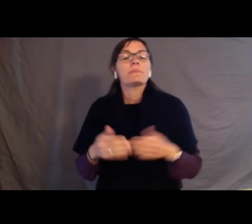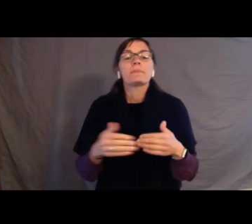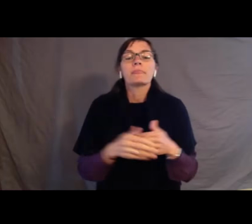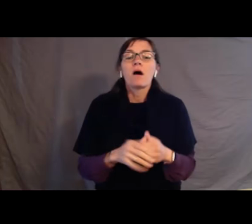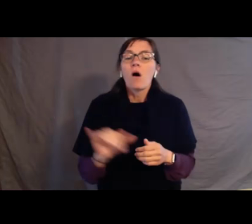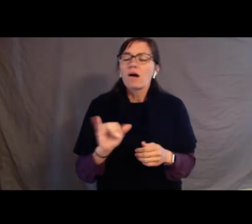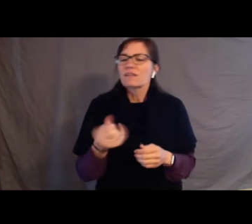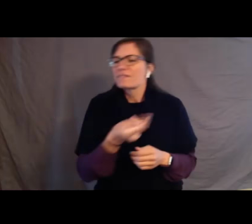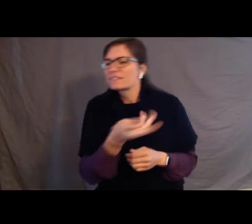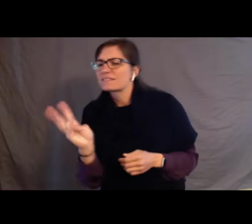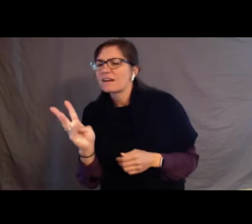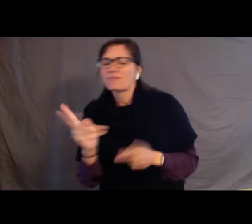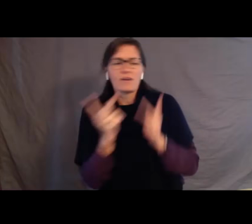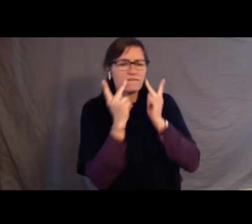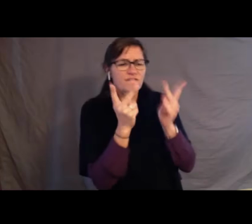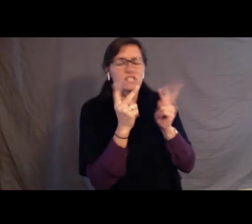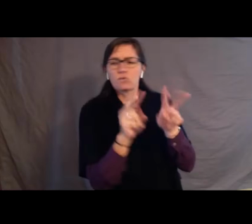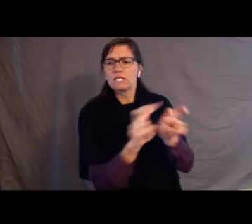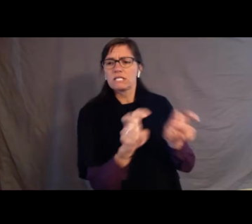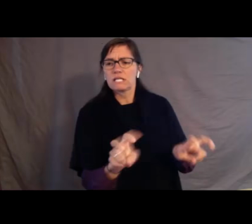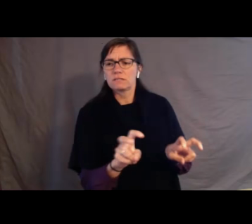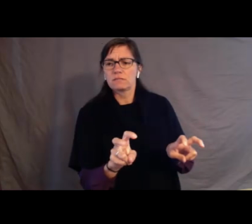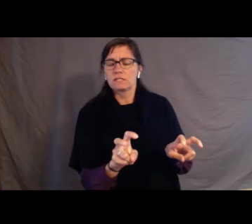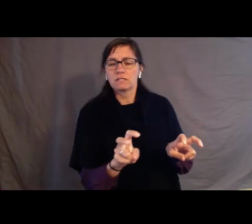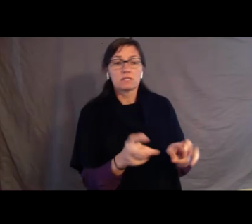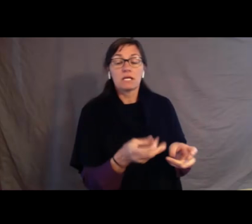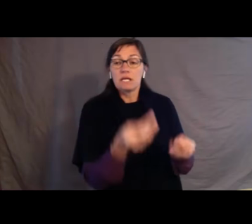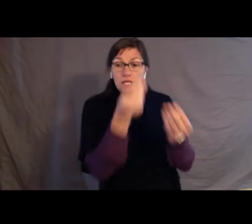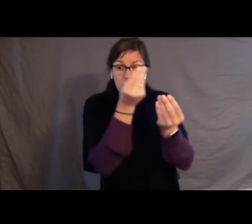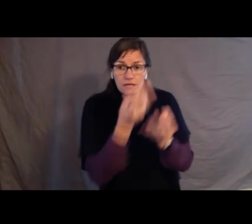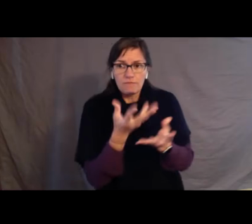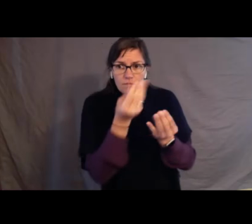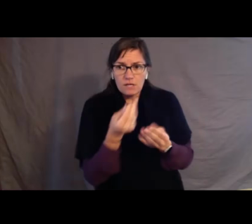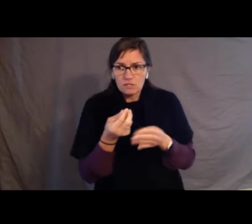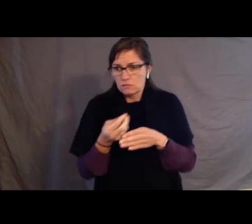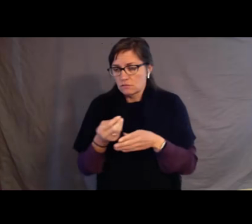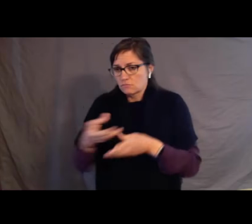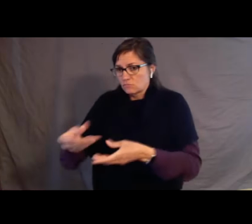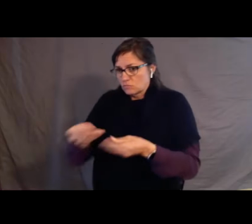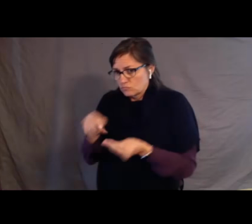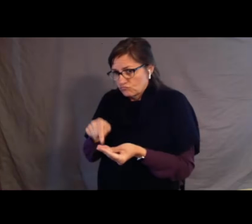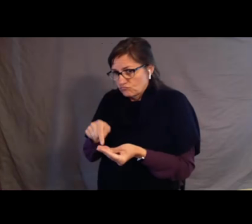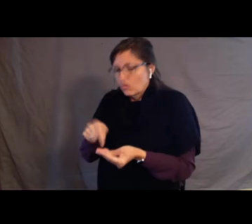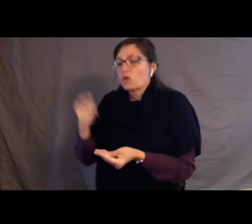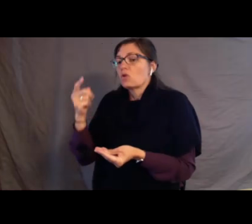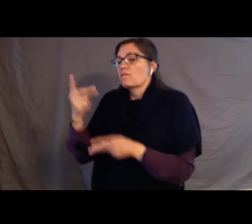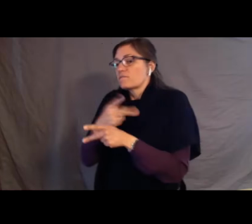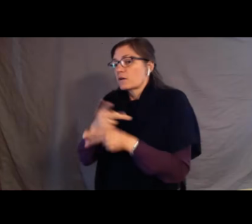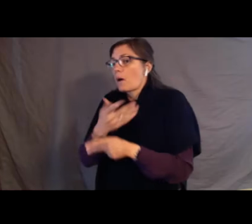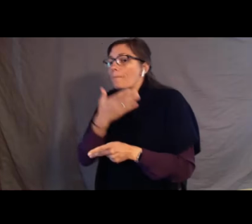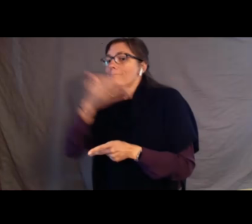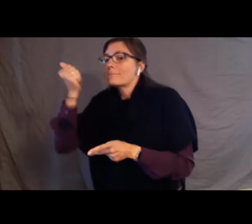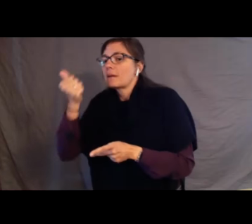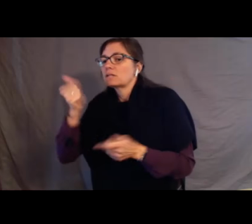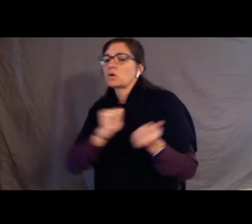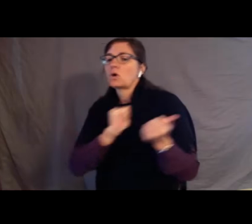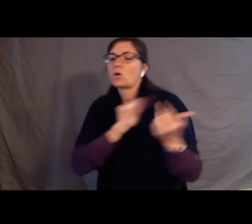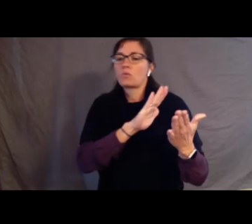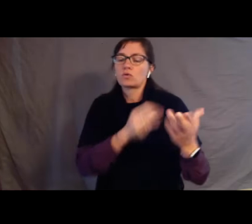assessments out there, which will help the team decide, again, what the strongest access mode is for the child as